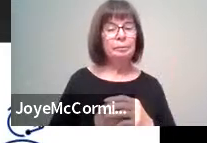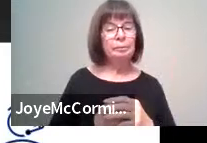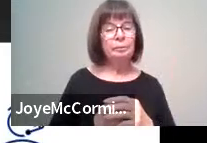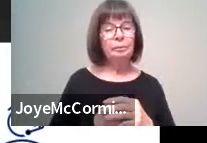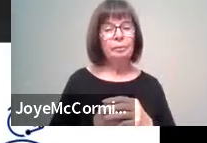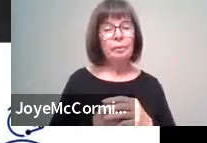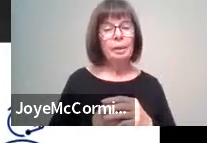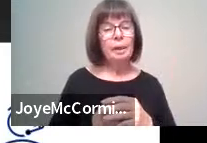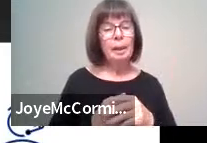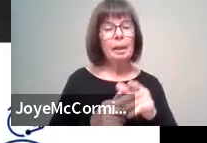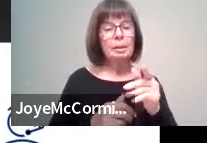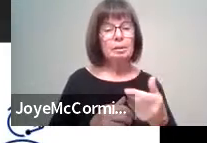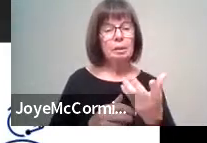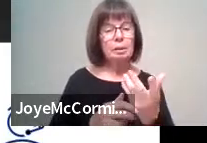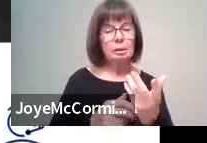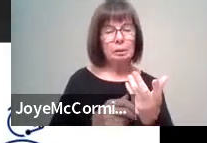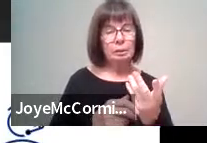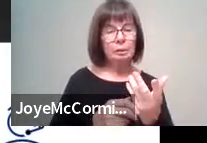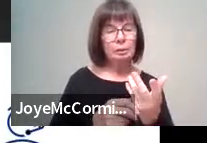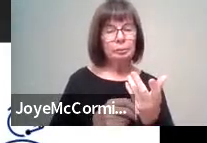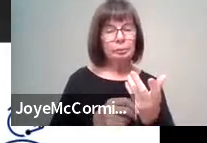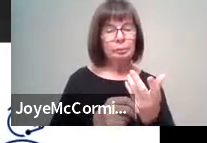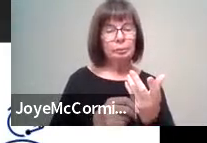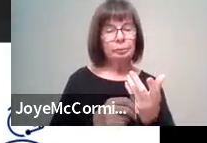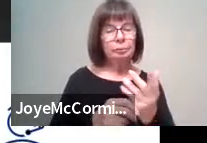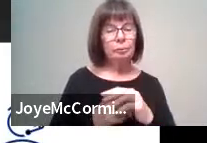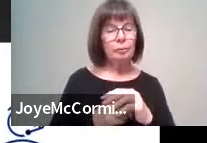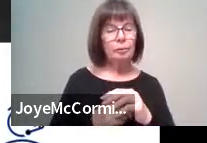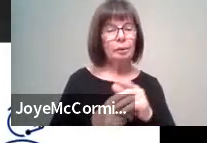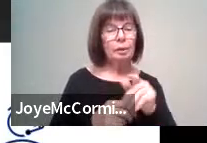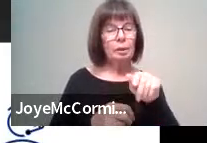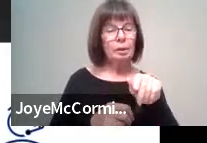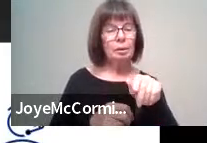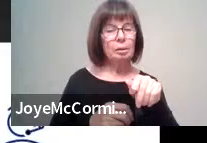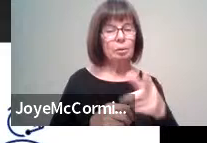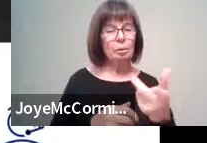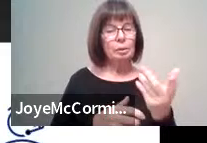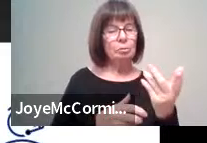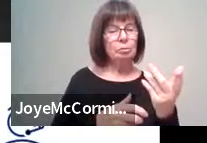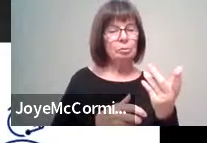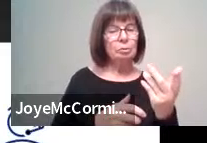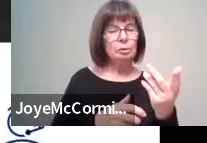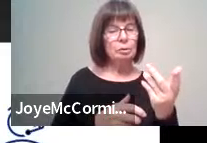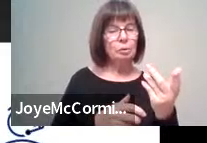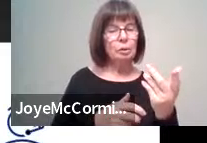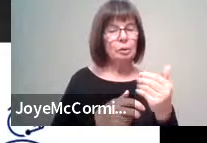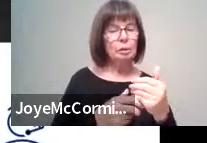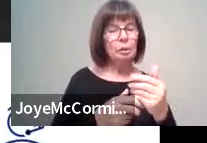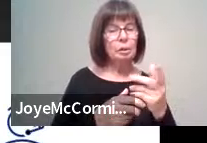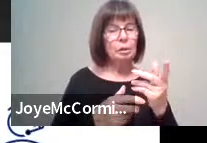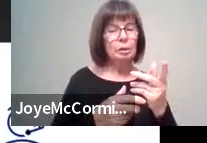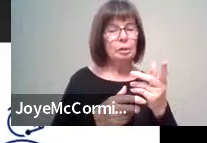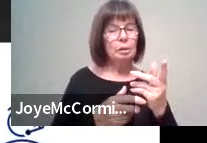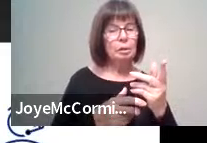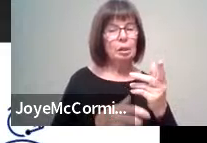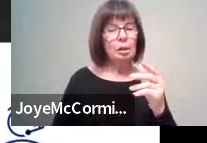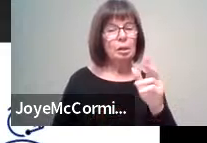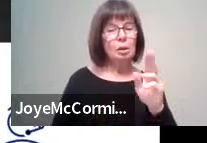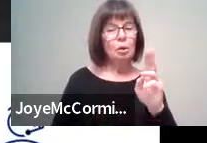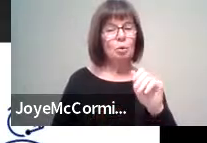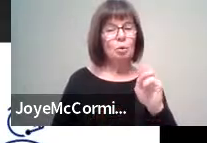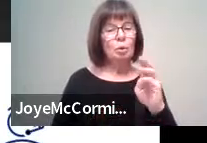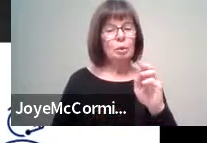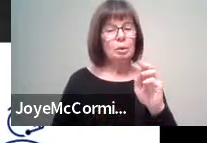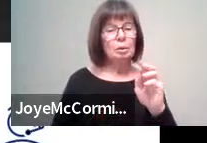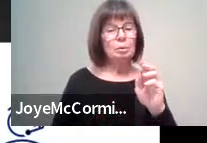using vaccine equity metric quartiles 1 and 2, which correlate closely with our health equity metrics, our